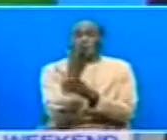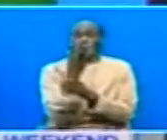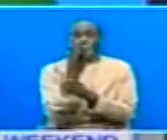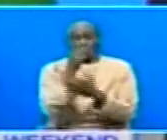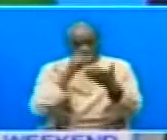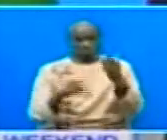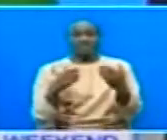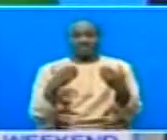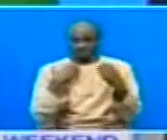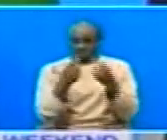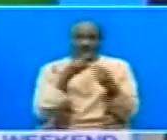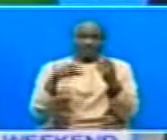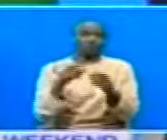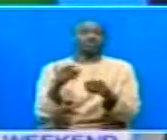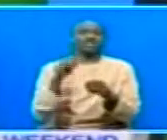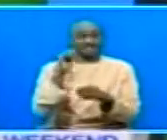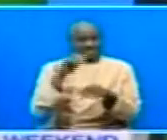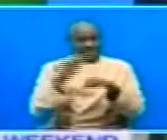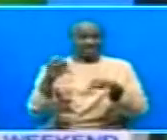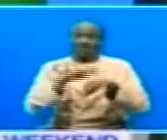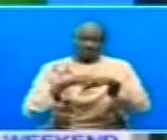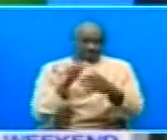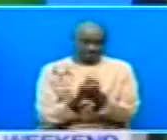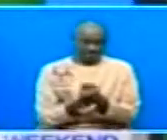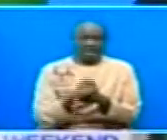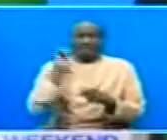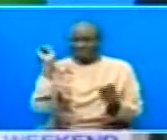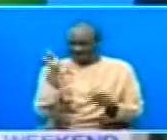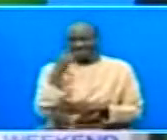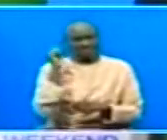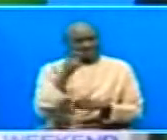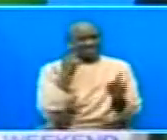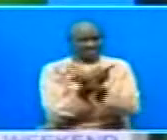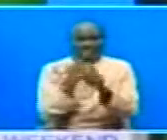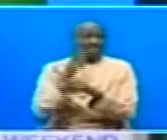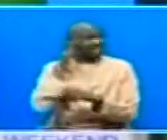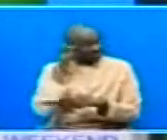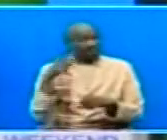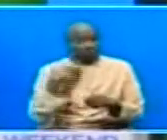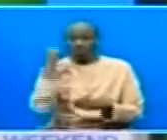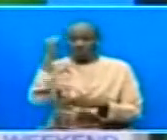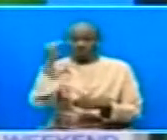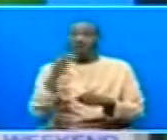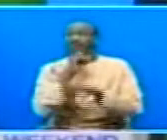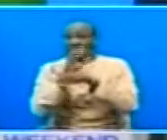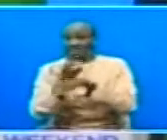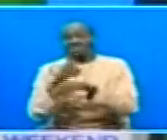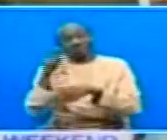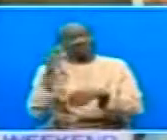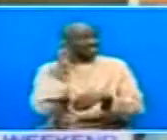we are talking about in our continent. Presidents are listening to political advisors more than they're listening to technical